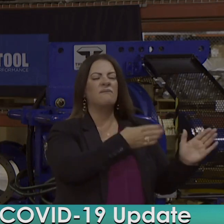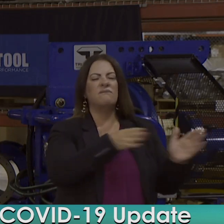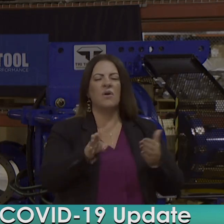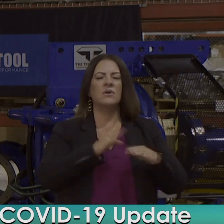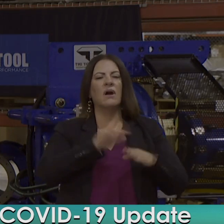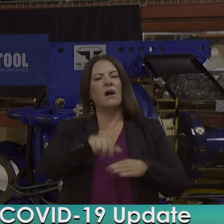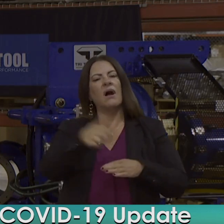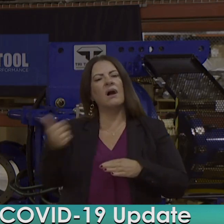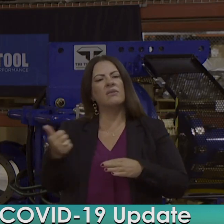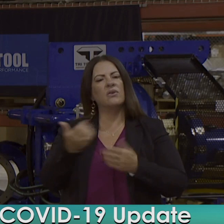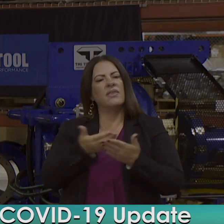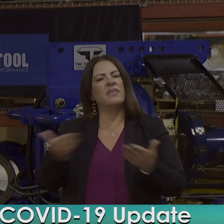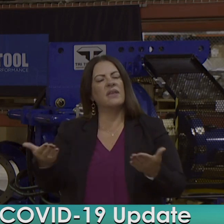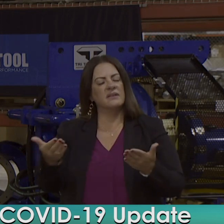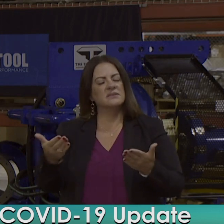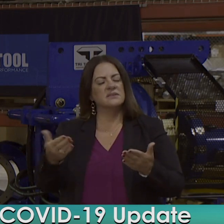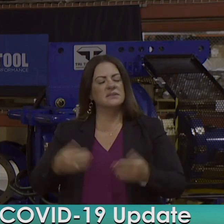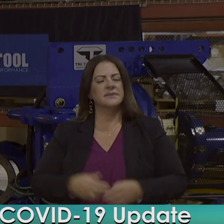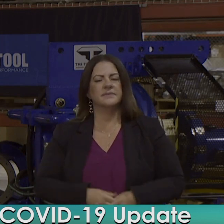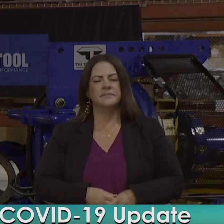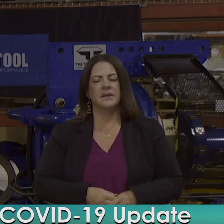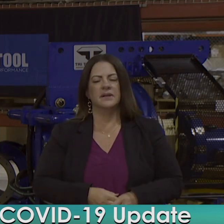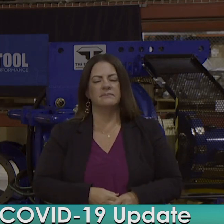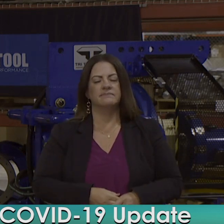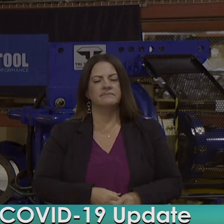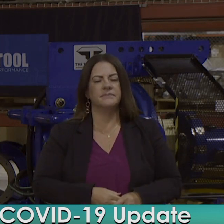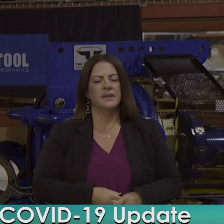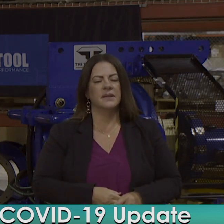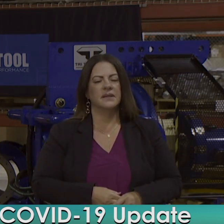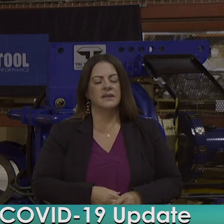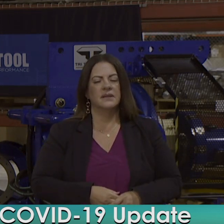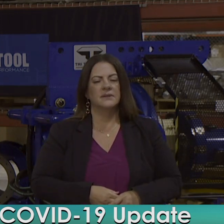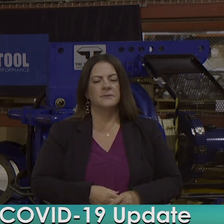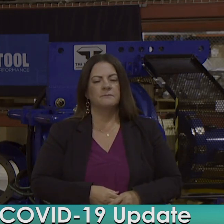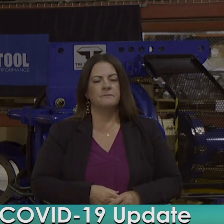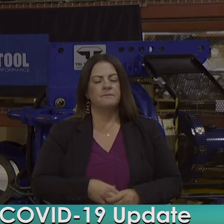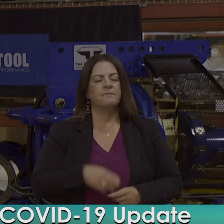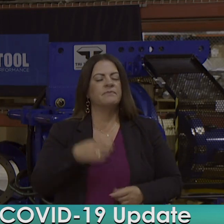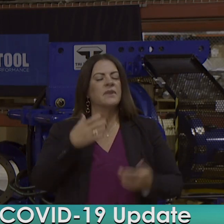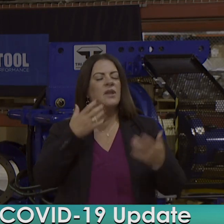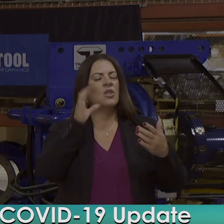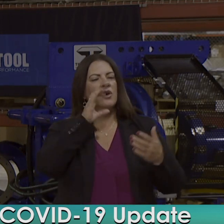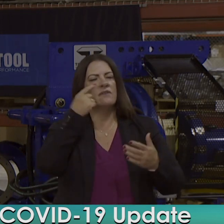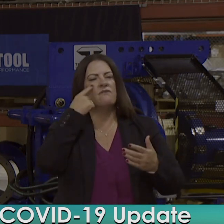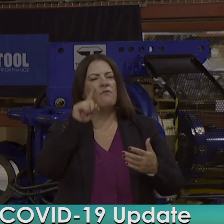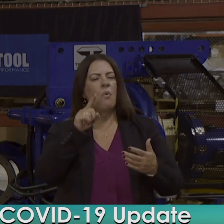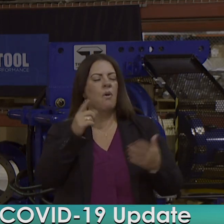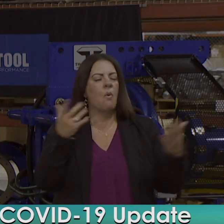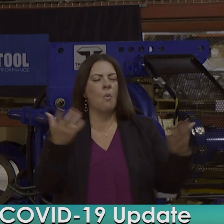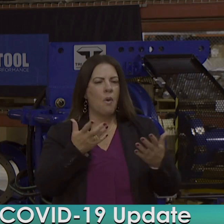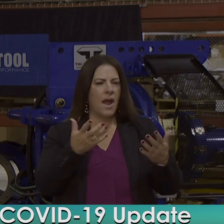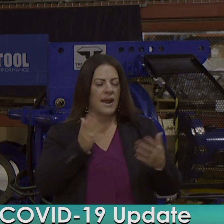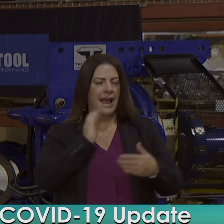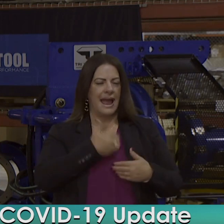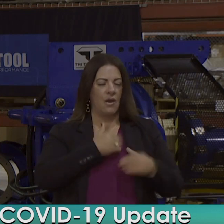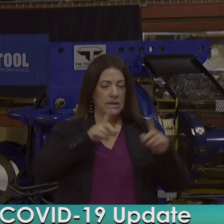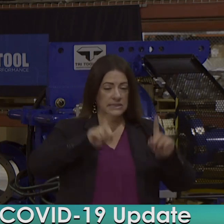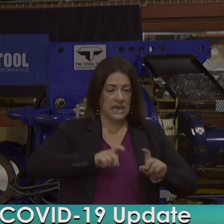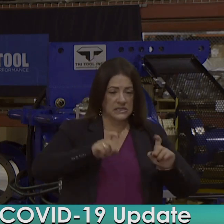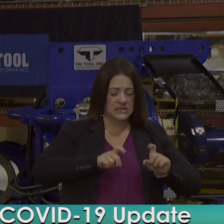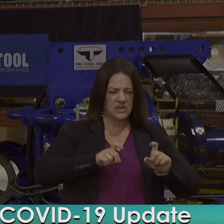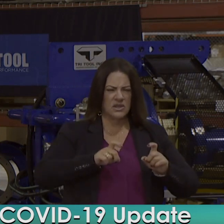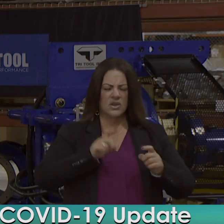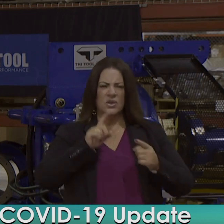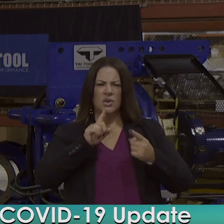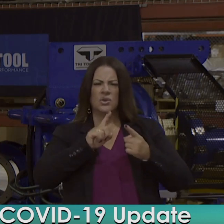focus and a different energy in terms of now looking to more target our testing, what